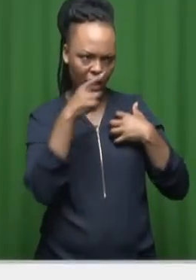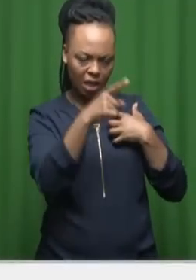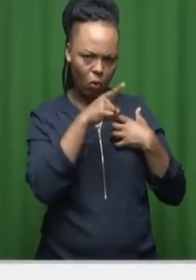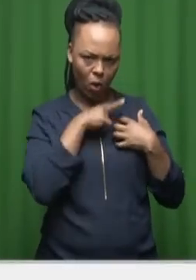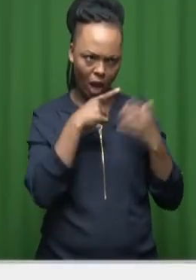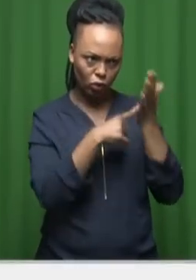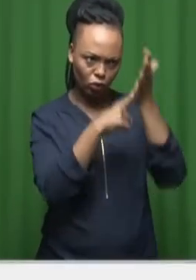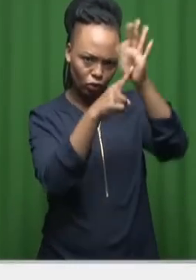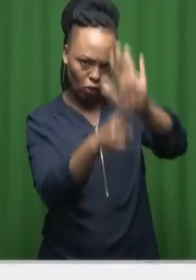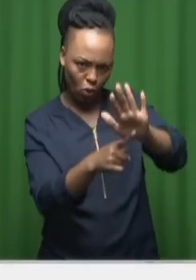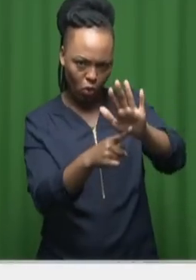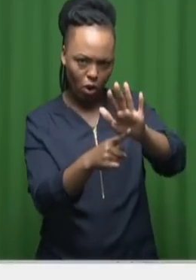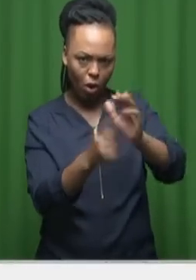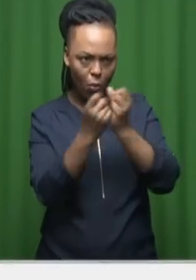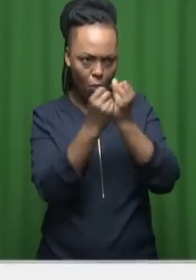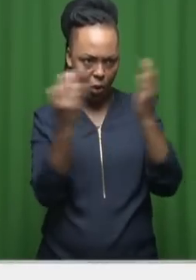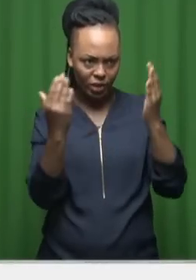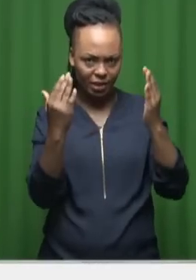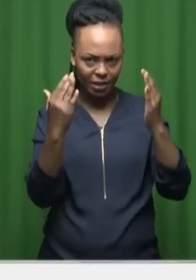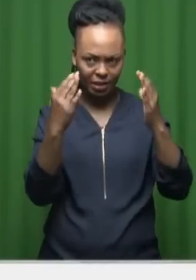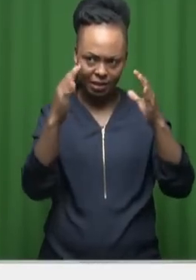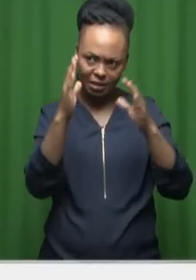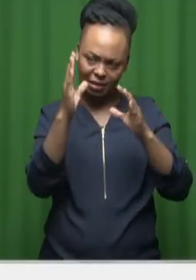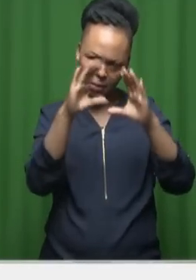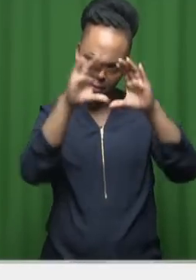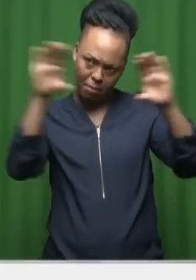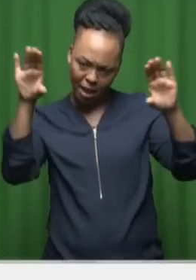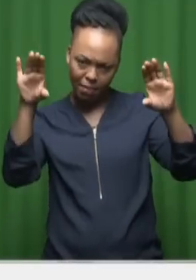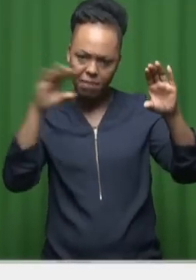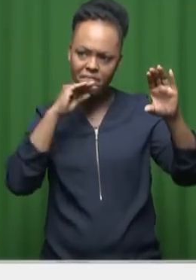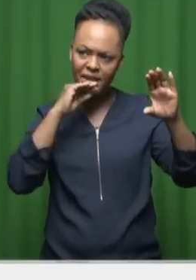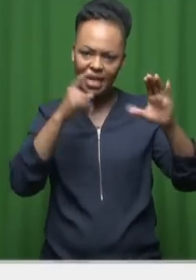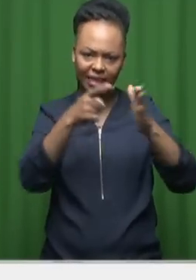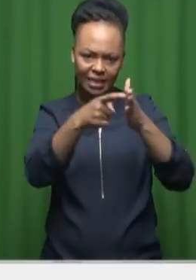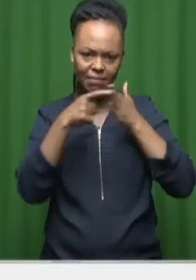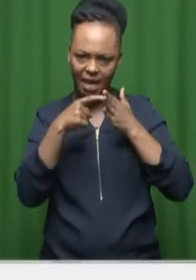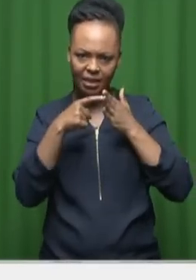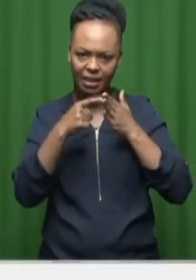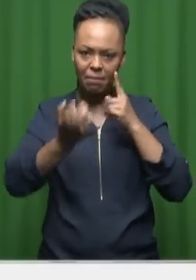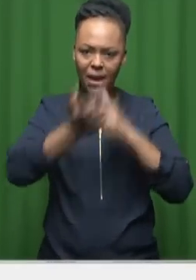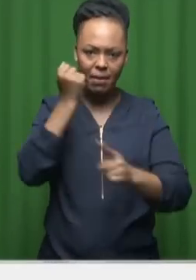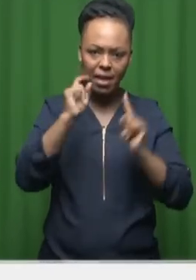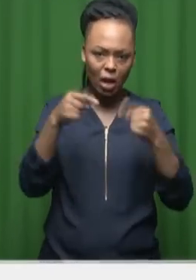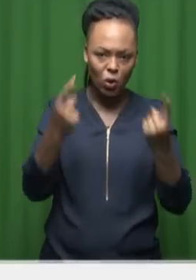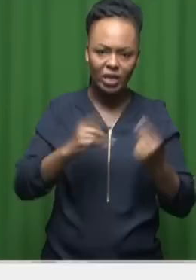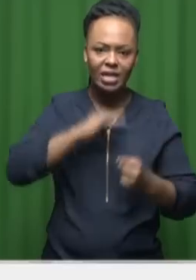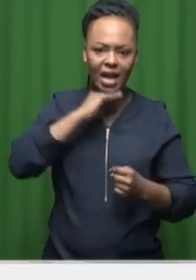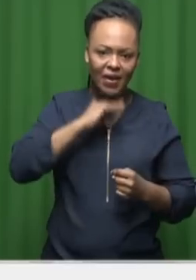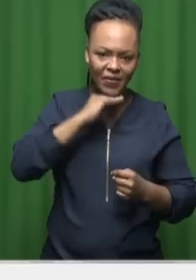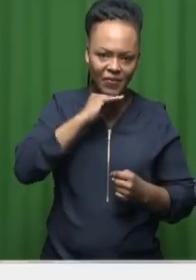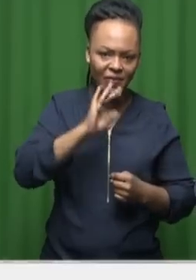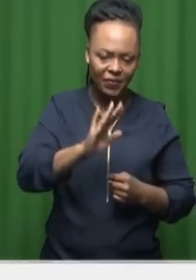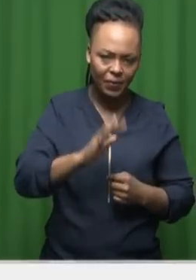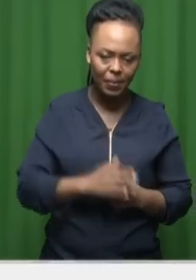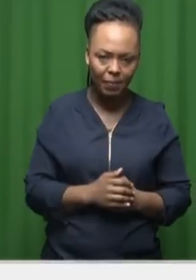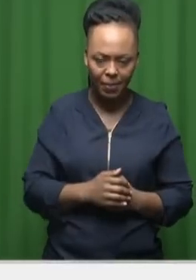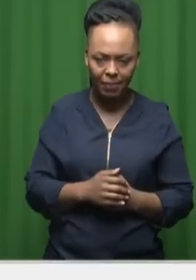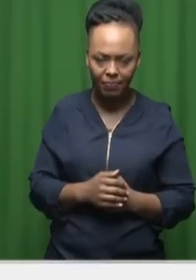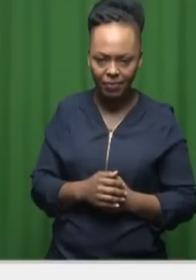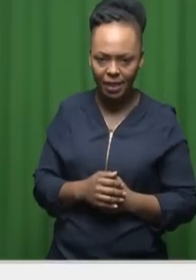show that for the most part we will not be able to meet demand. Yes. Now I need to go back a slide if you don't